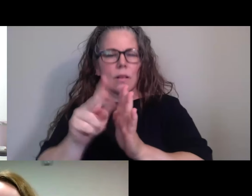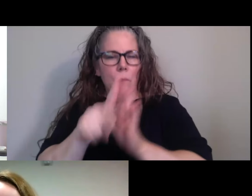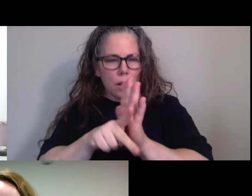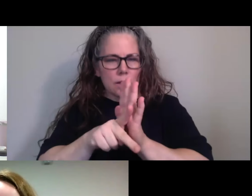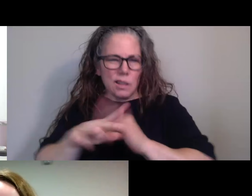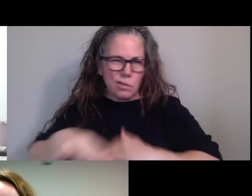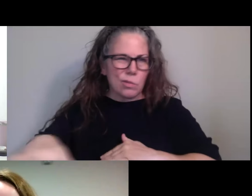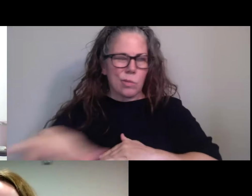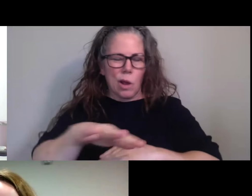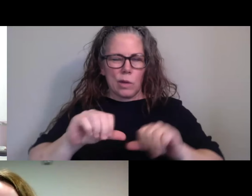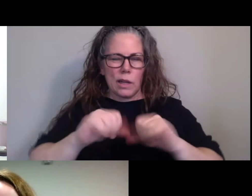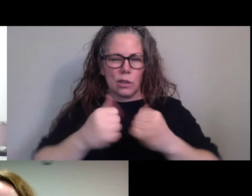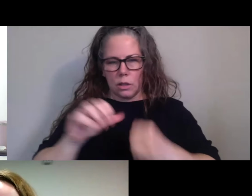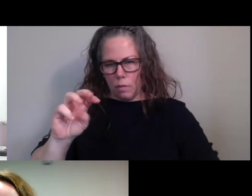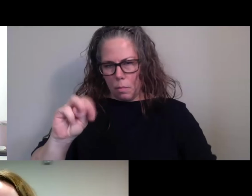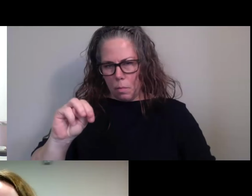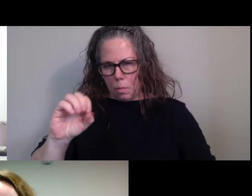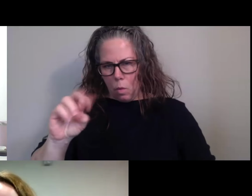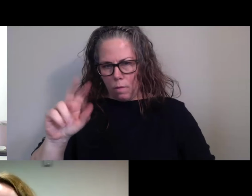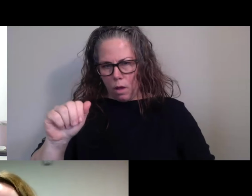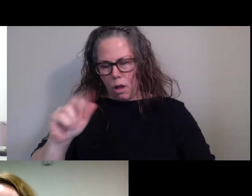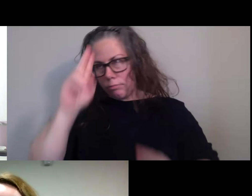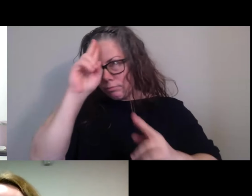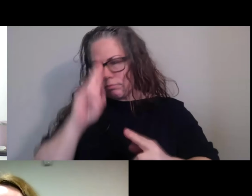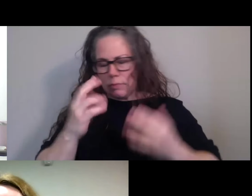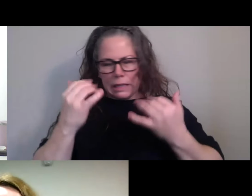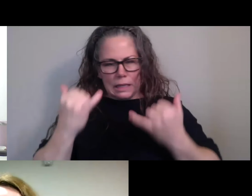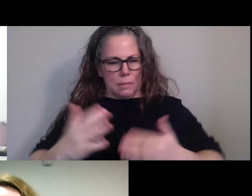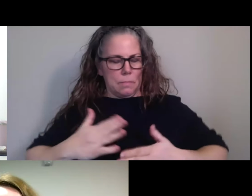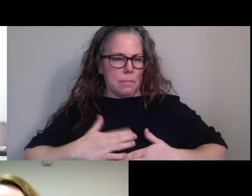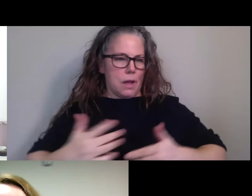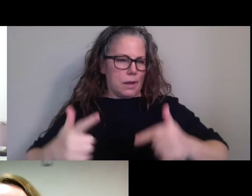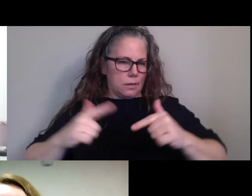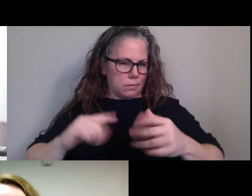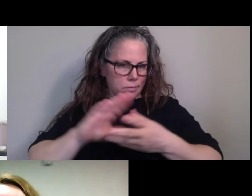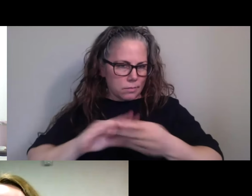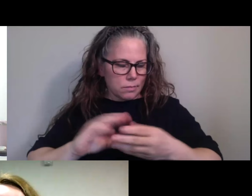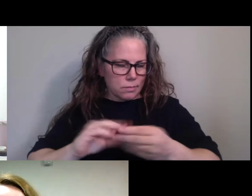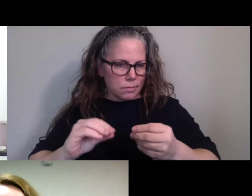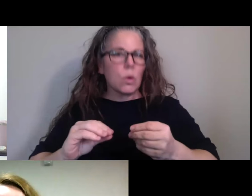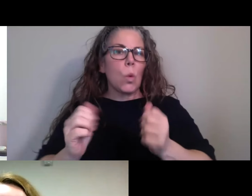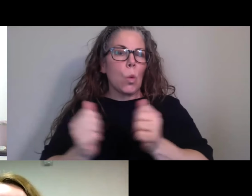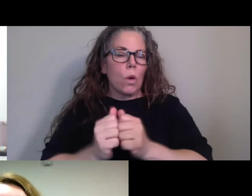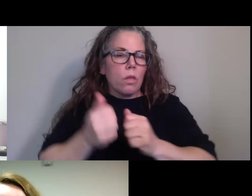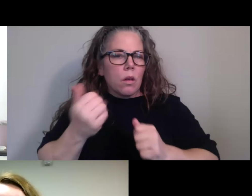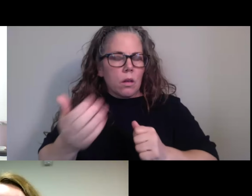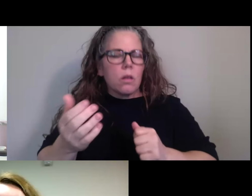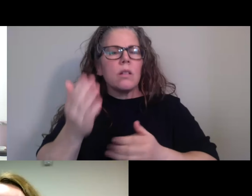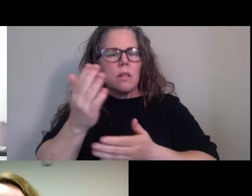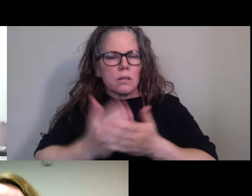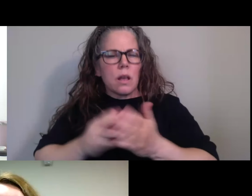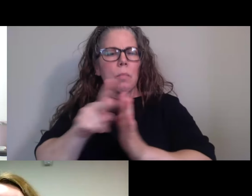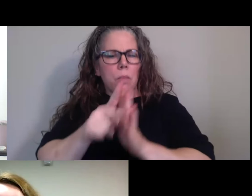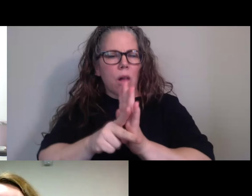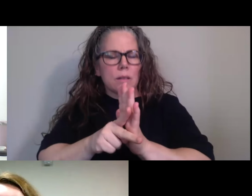agency. I am honored for the next segment of today's presentation to be joined by some additional policy